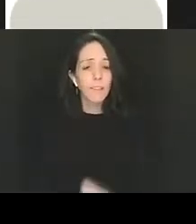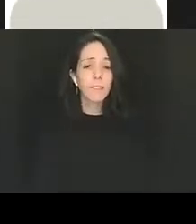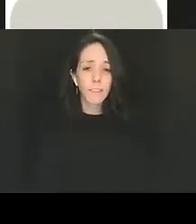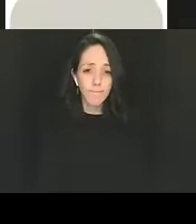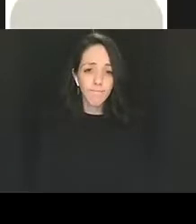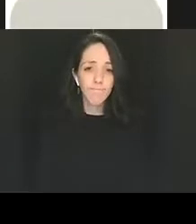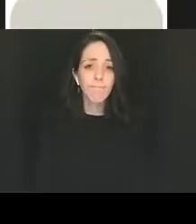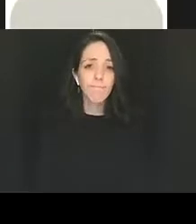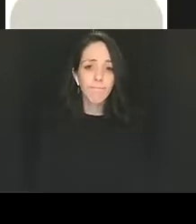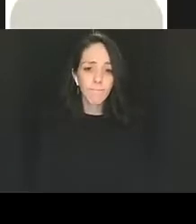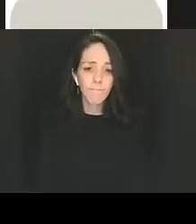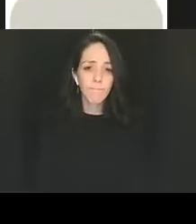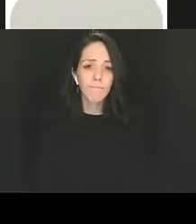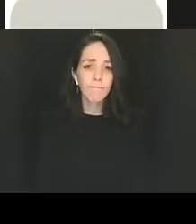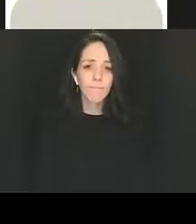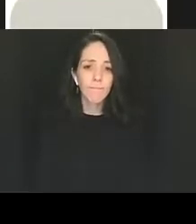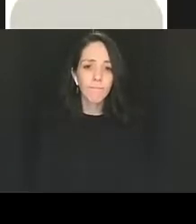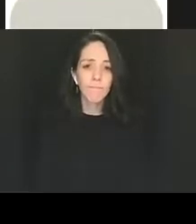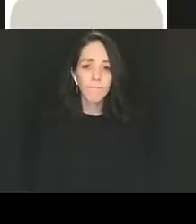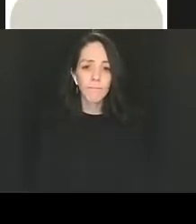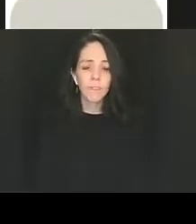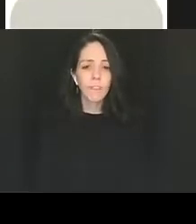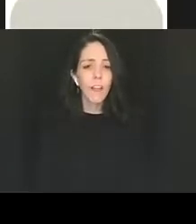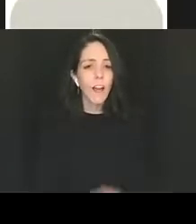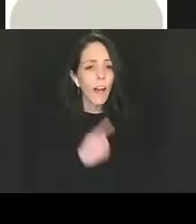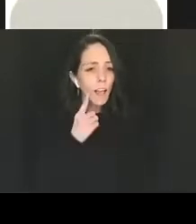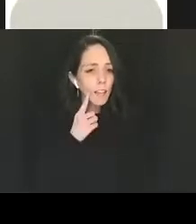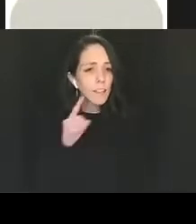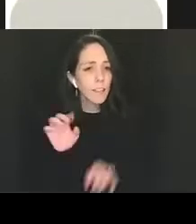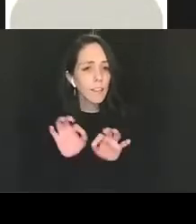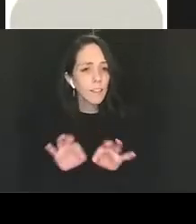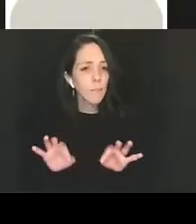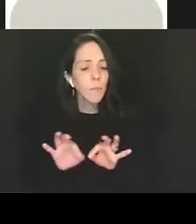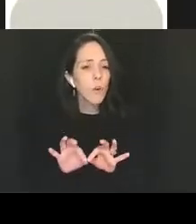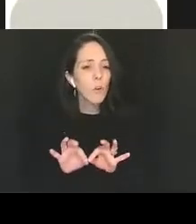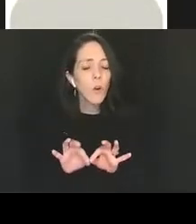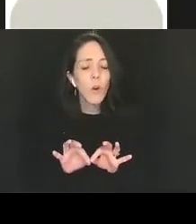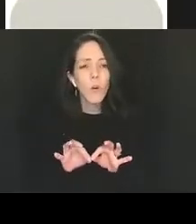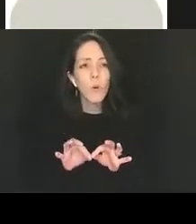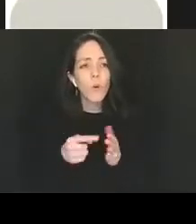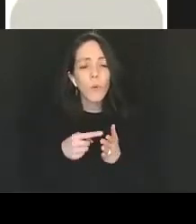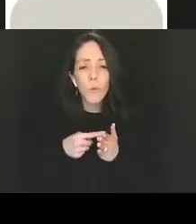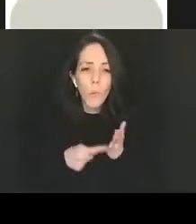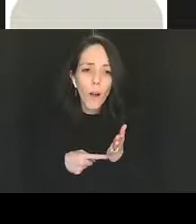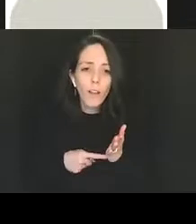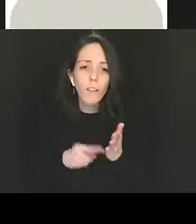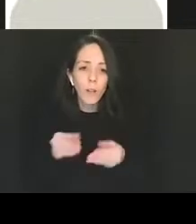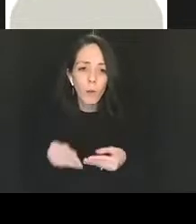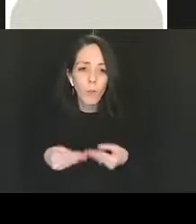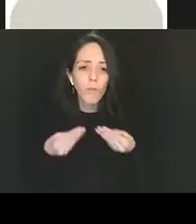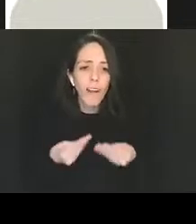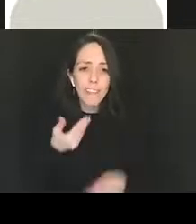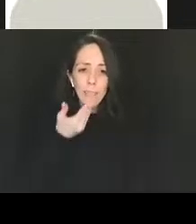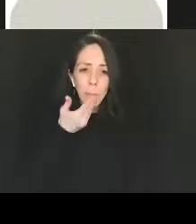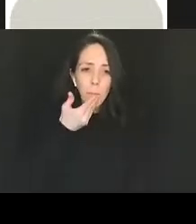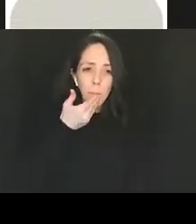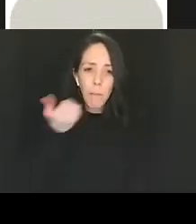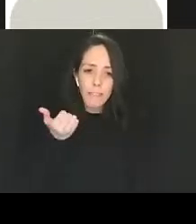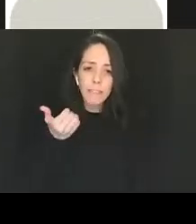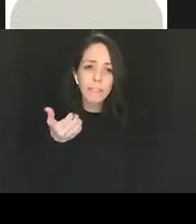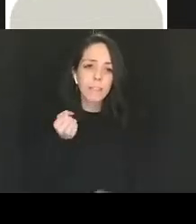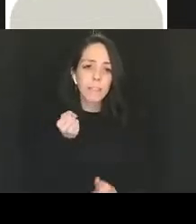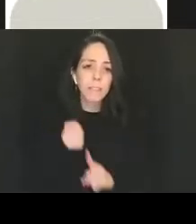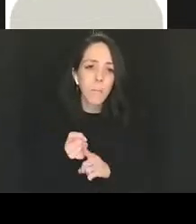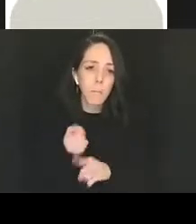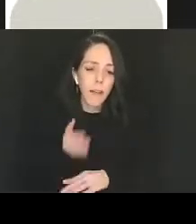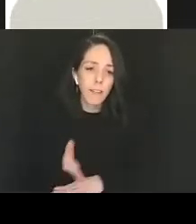to what yields the most outcome for our community, and then you'll know. I think, and if two programs